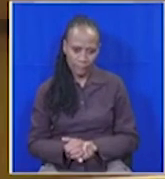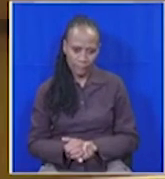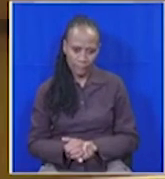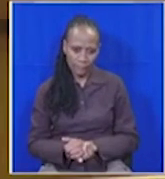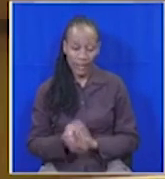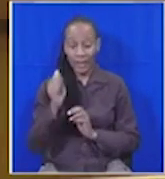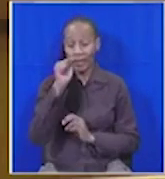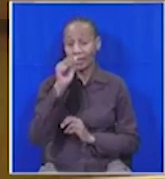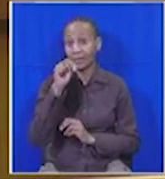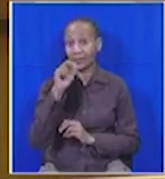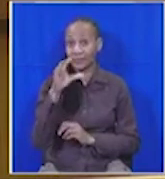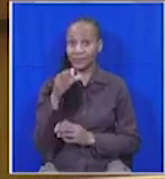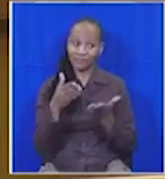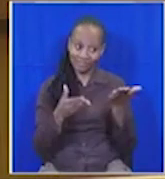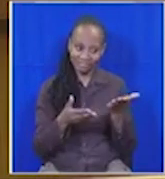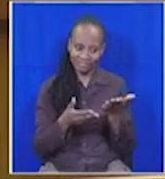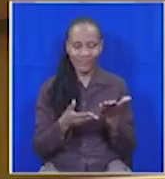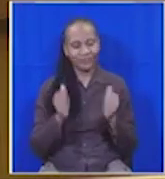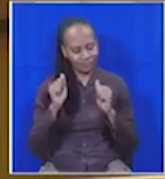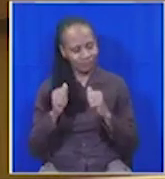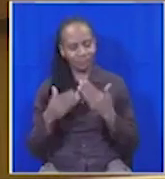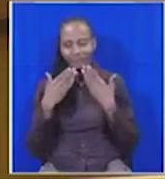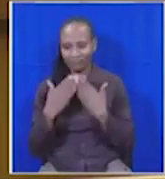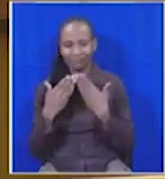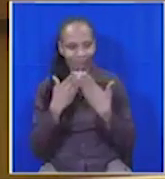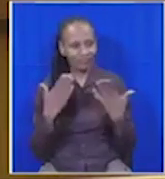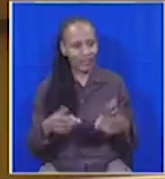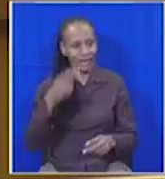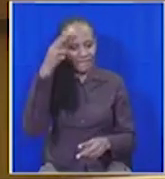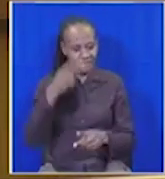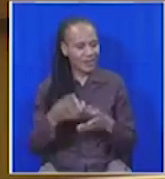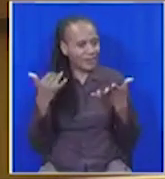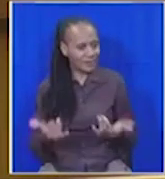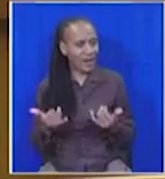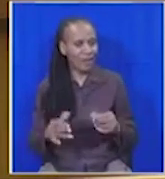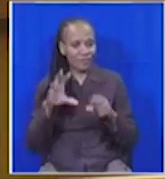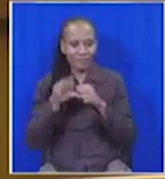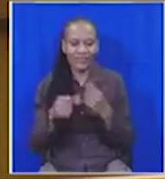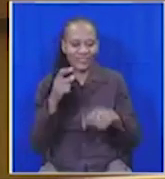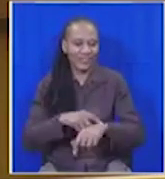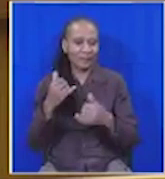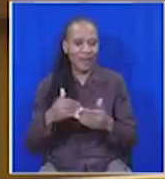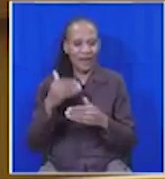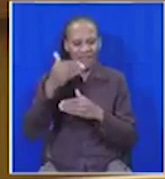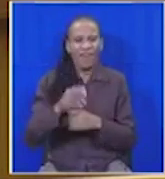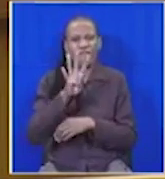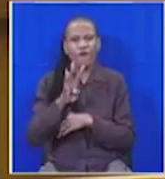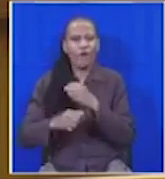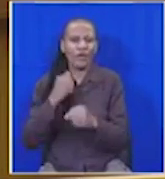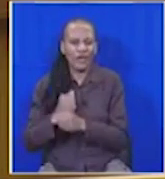the ANC is very grateful that we have finally reached this stage after 4 years of